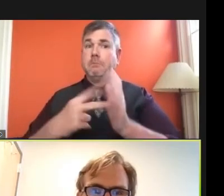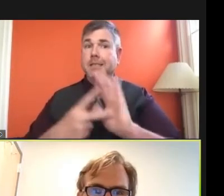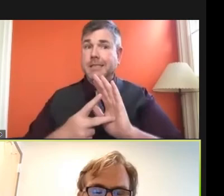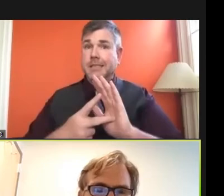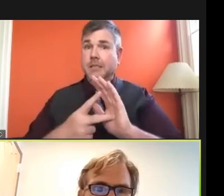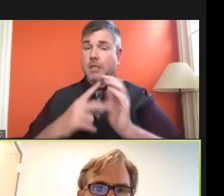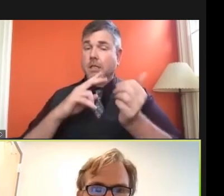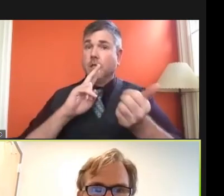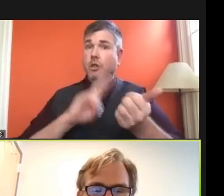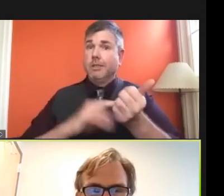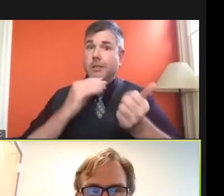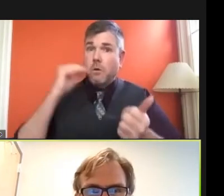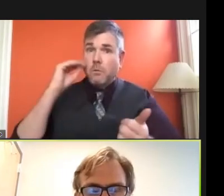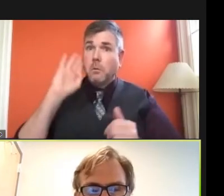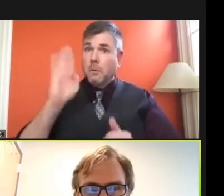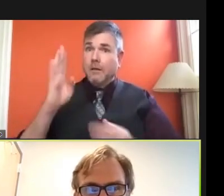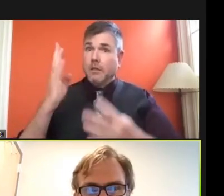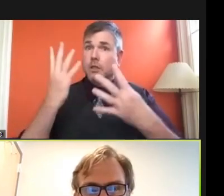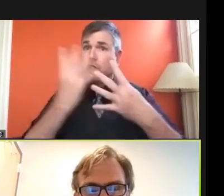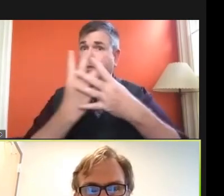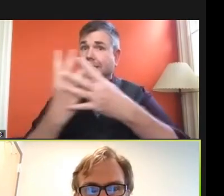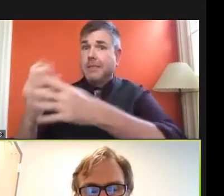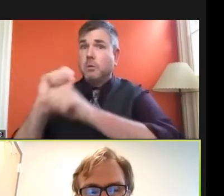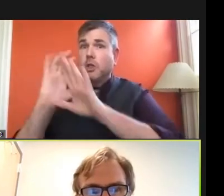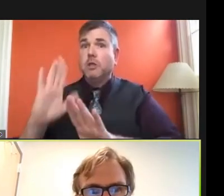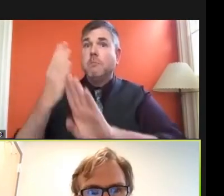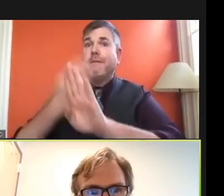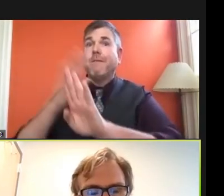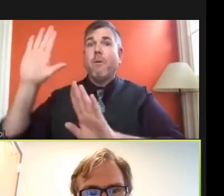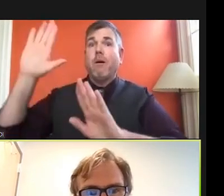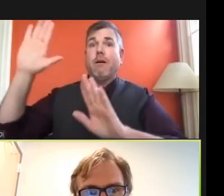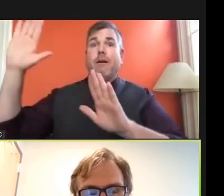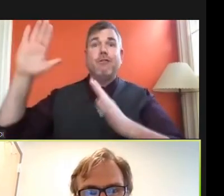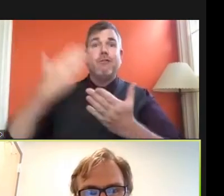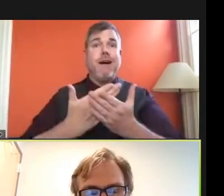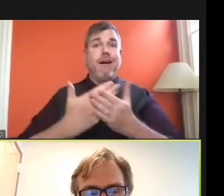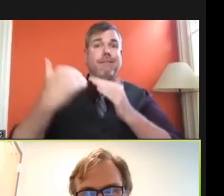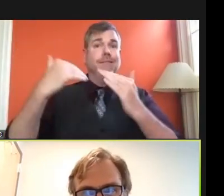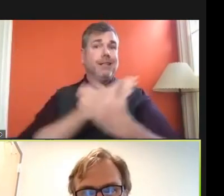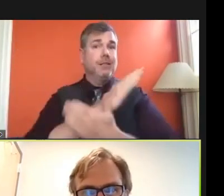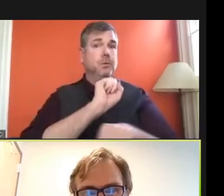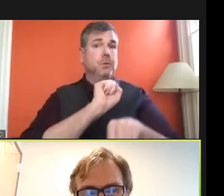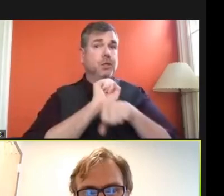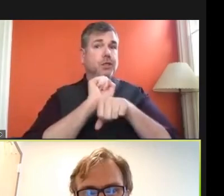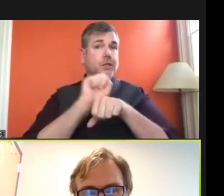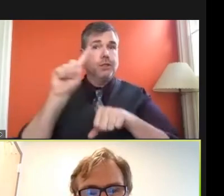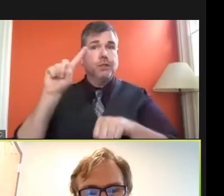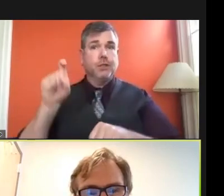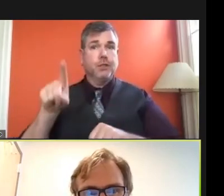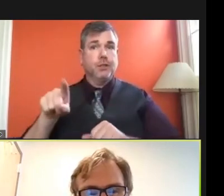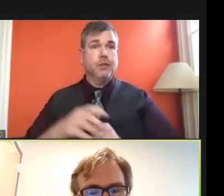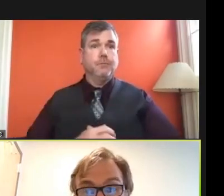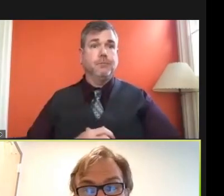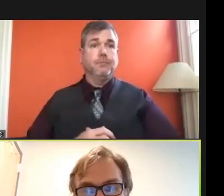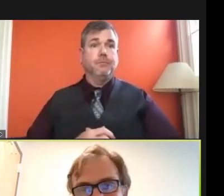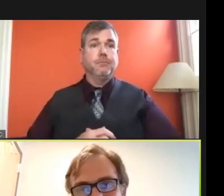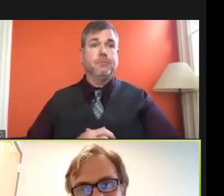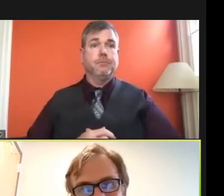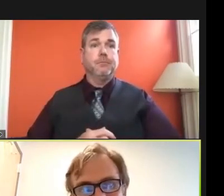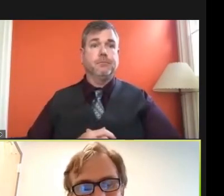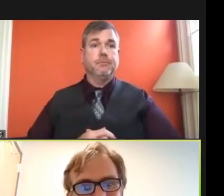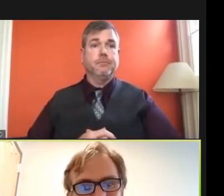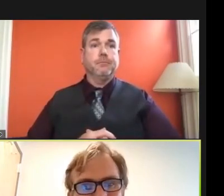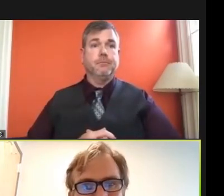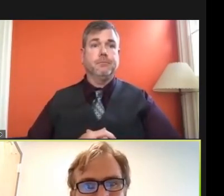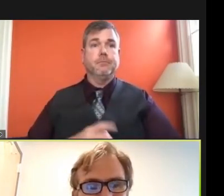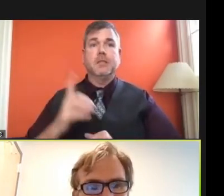I think as I said, the staff members, the dynamic is that staff are infected in the community and bring